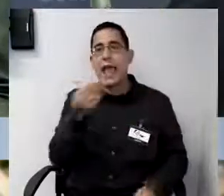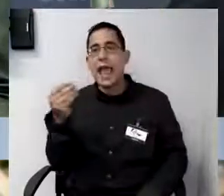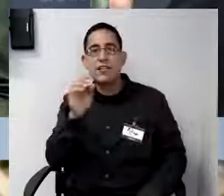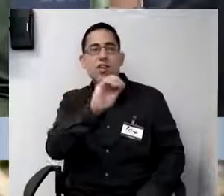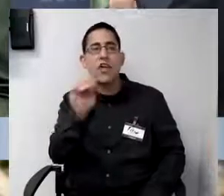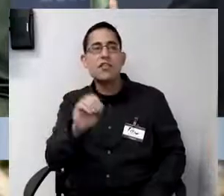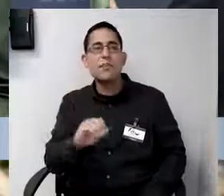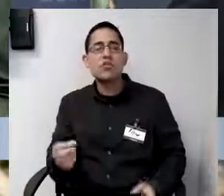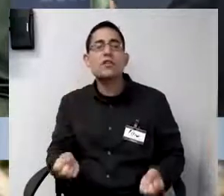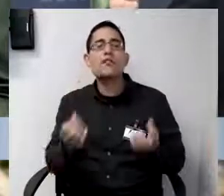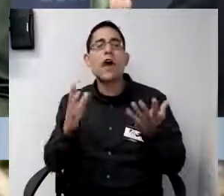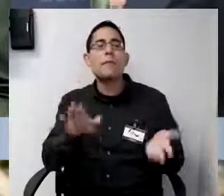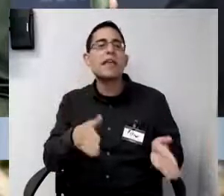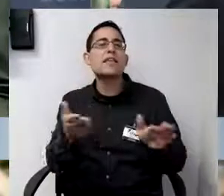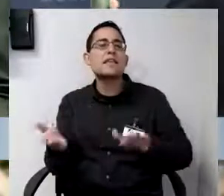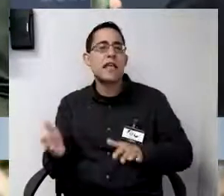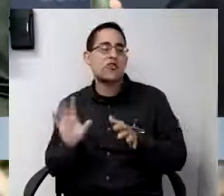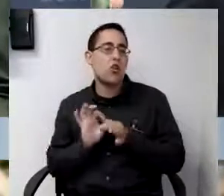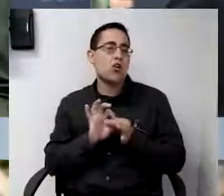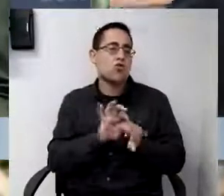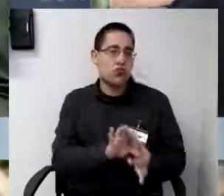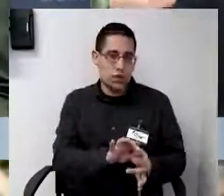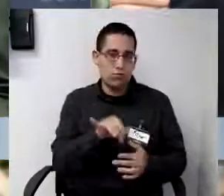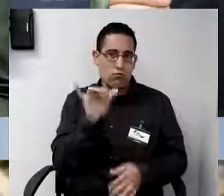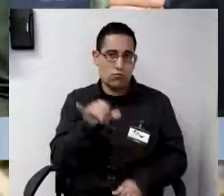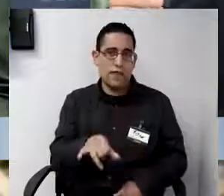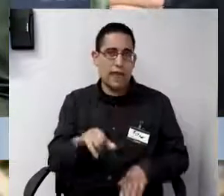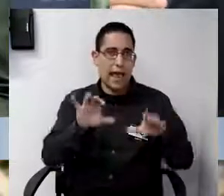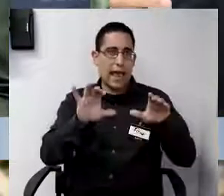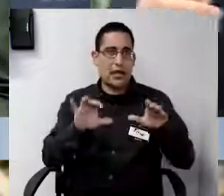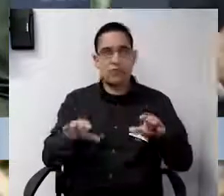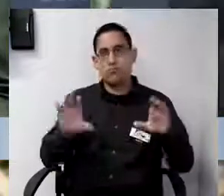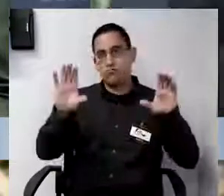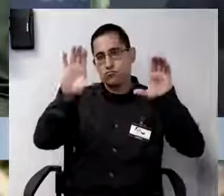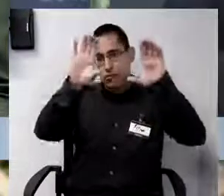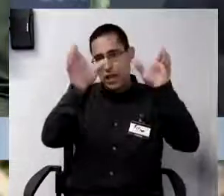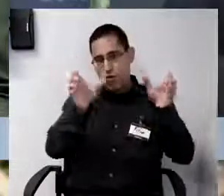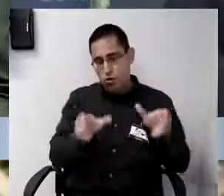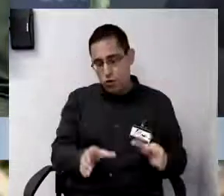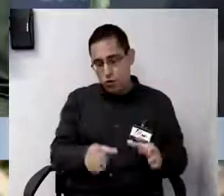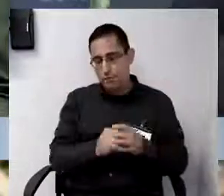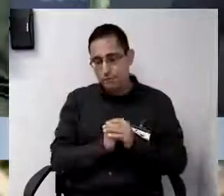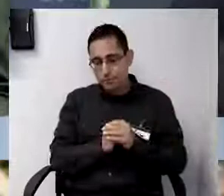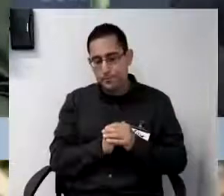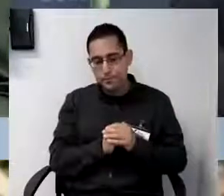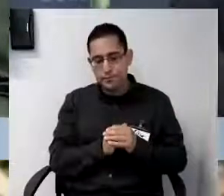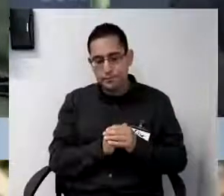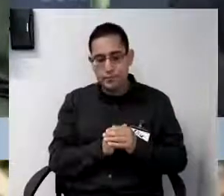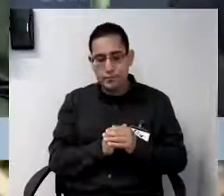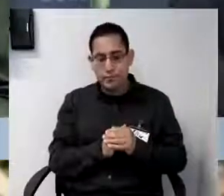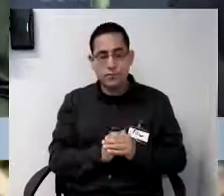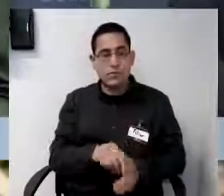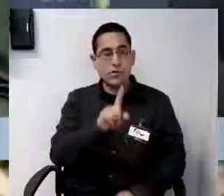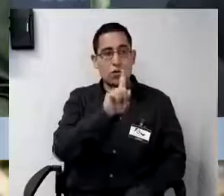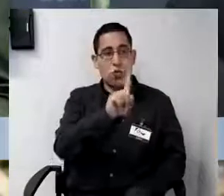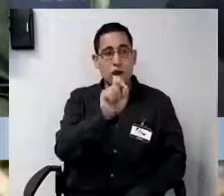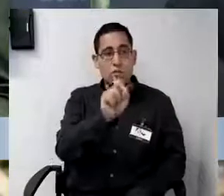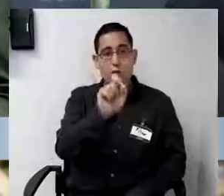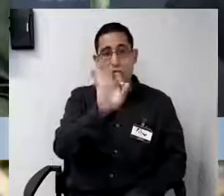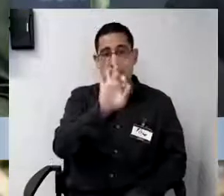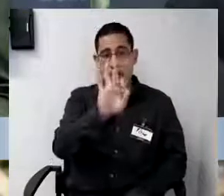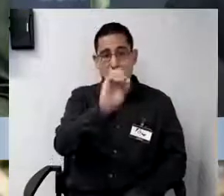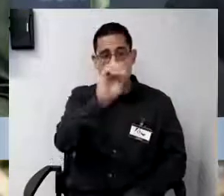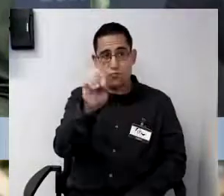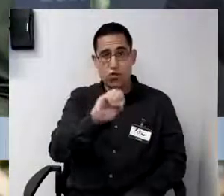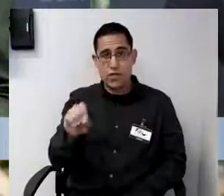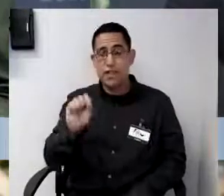total deaths, that are associated with that age category. So I'll move rather quickly here. So 1.9%